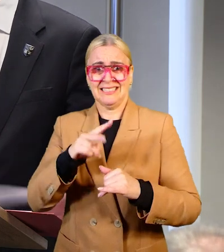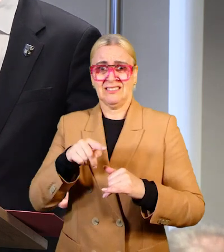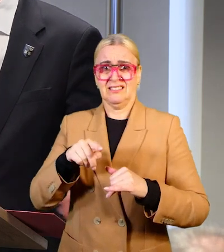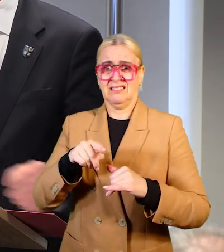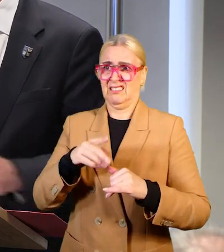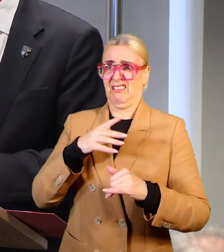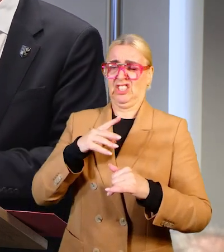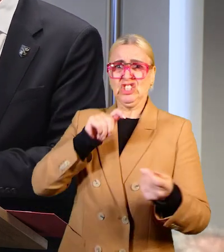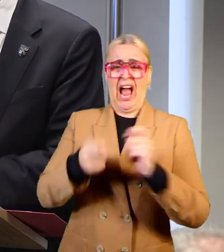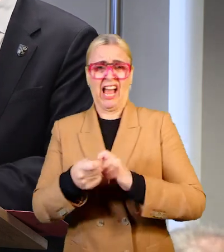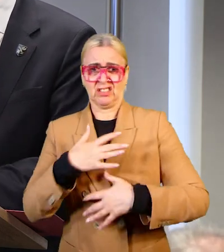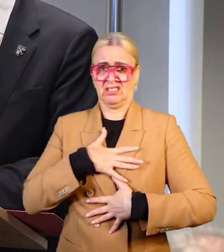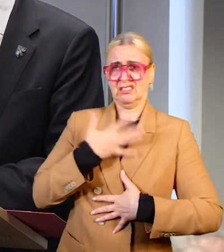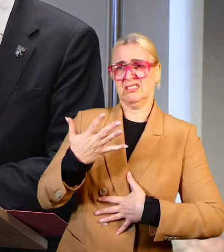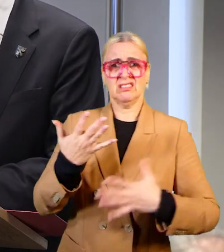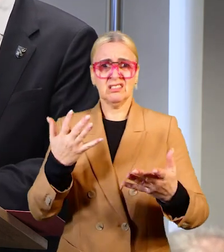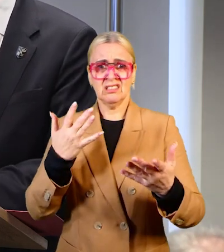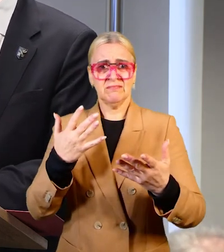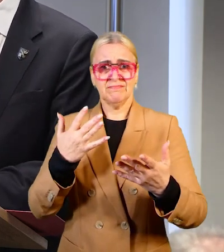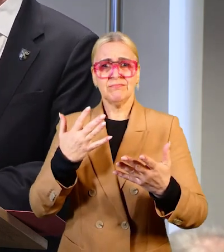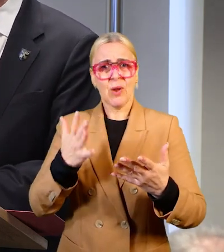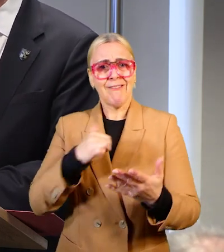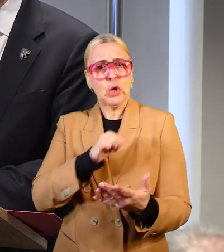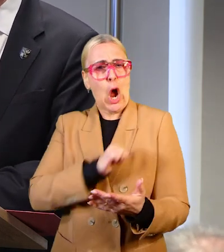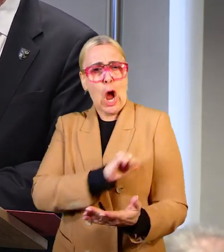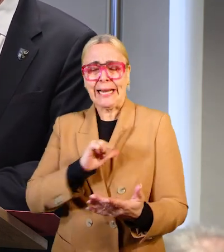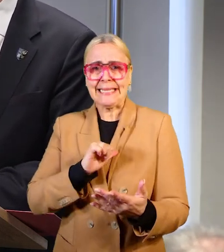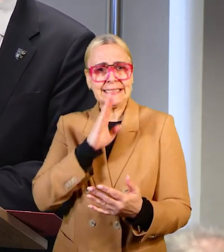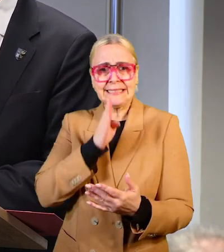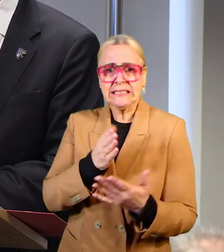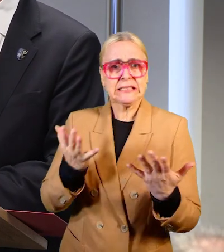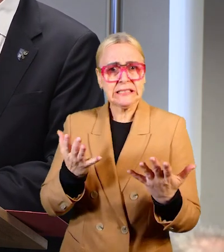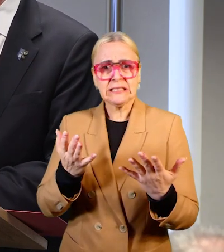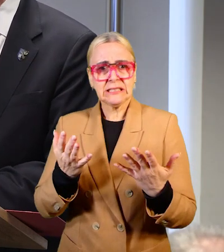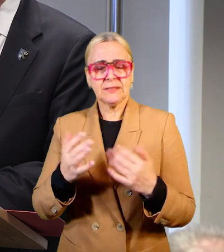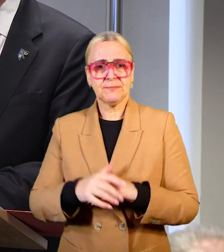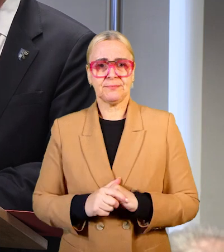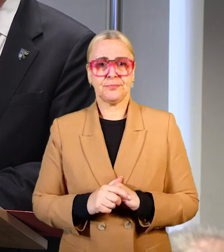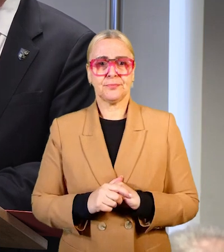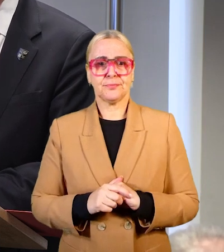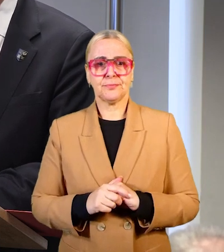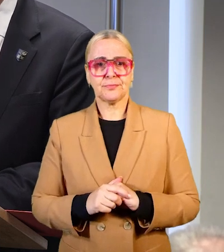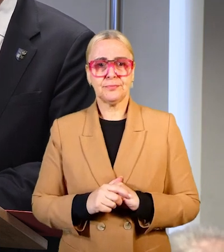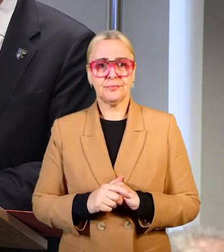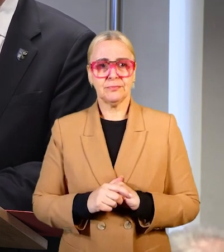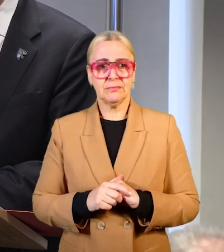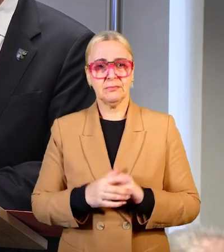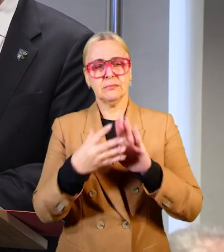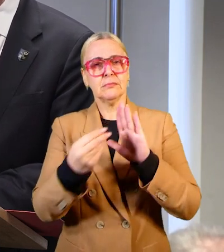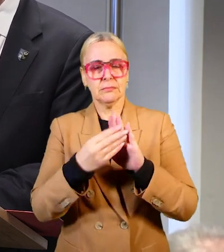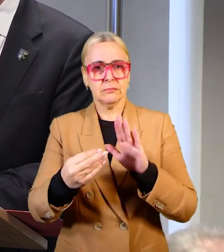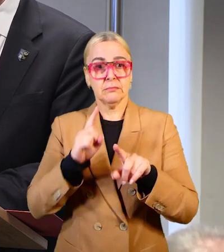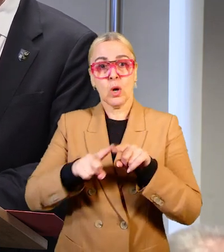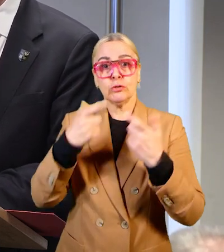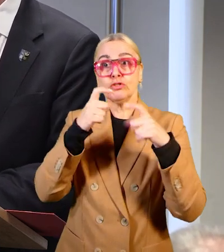of intention. But we have a responsibility to scrutinise every penny and to be straight with people who might